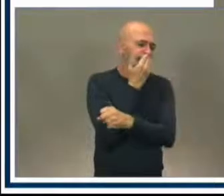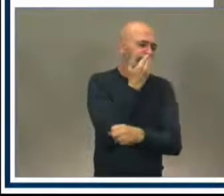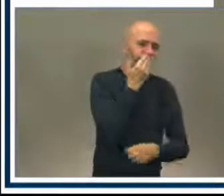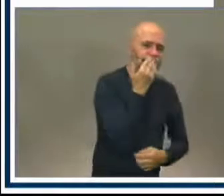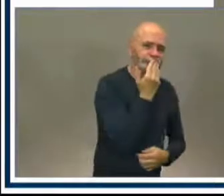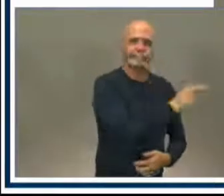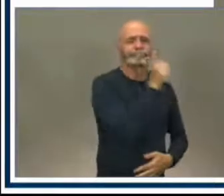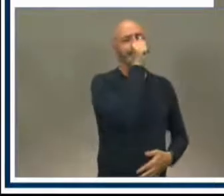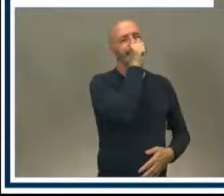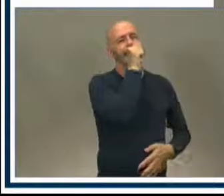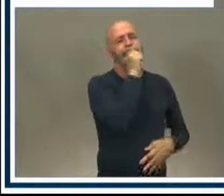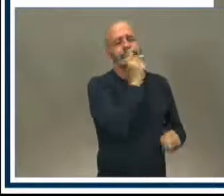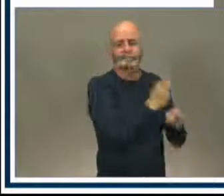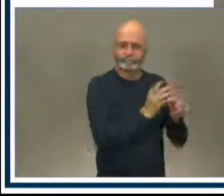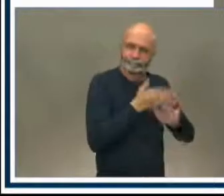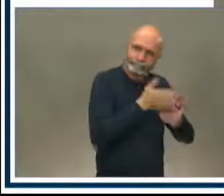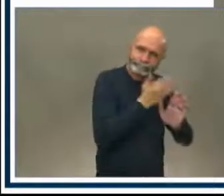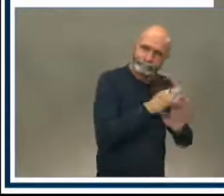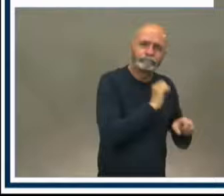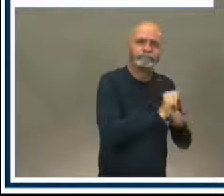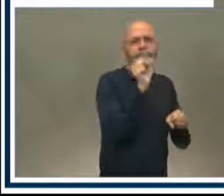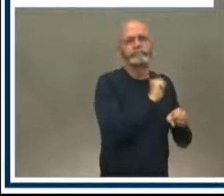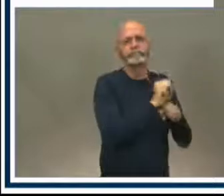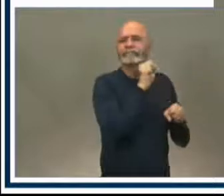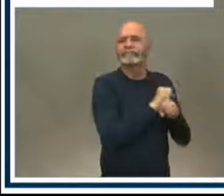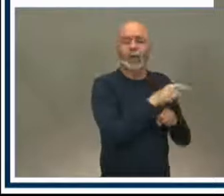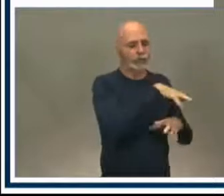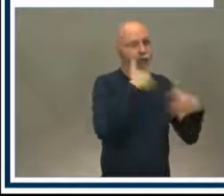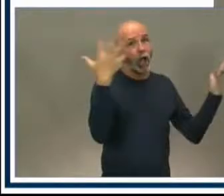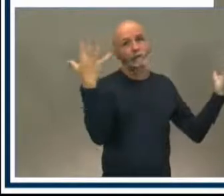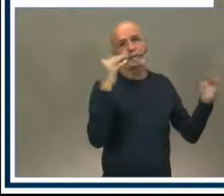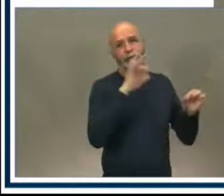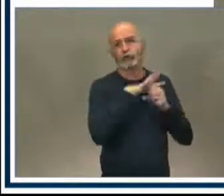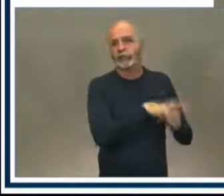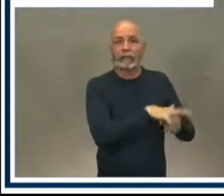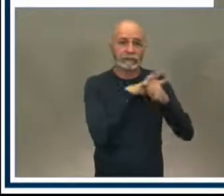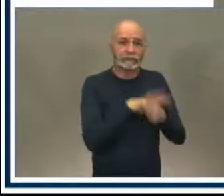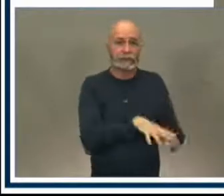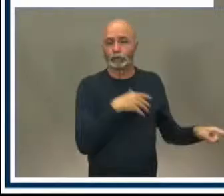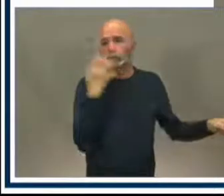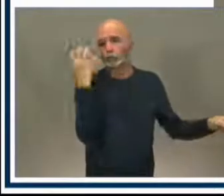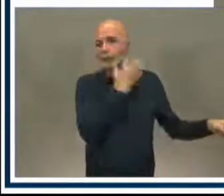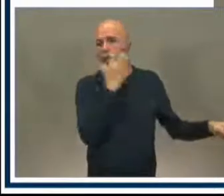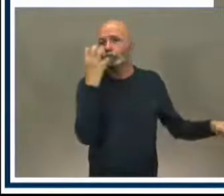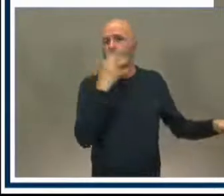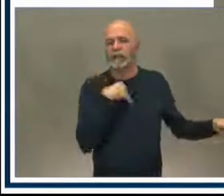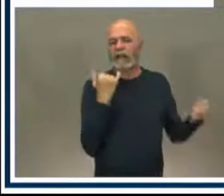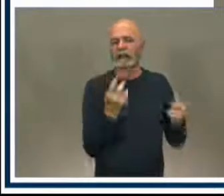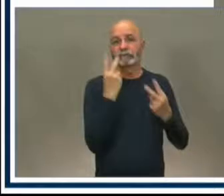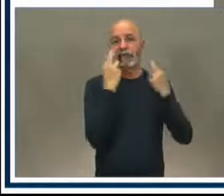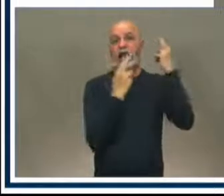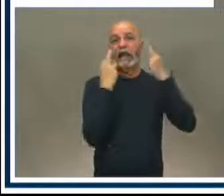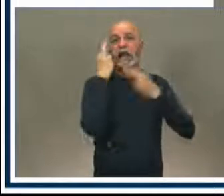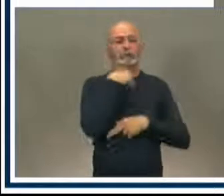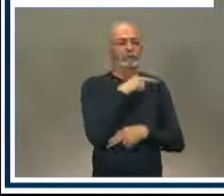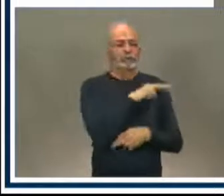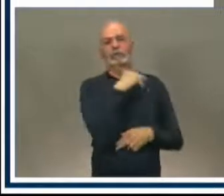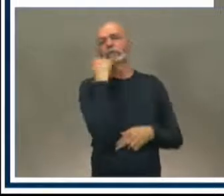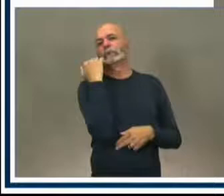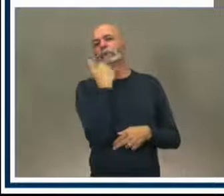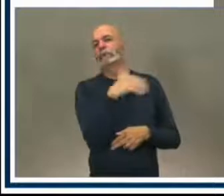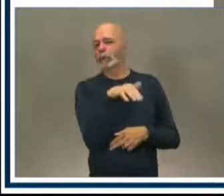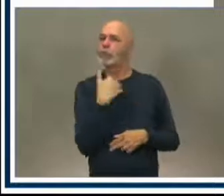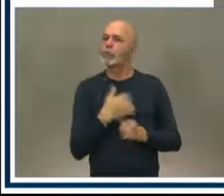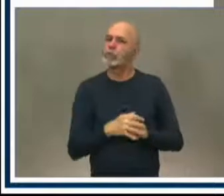continue to do and recognize the stress and the challenge that the current situation is placing on